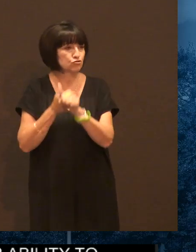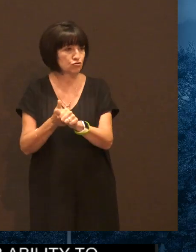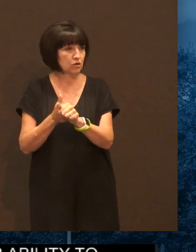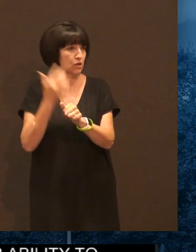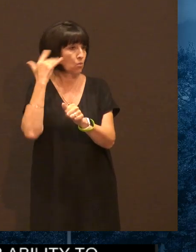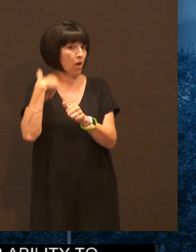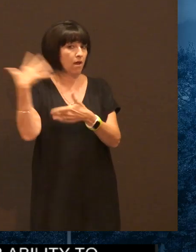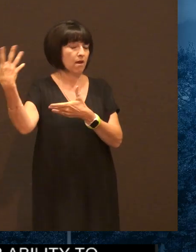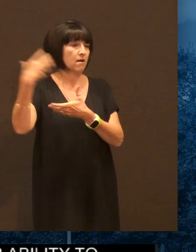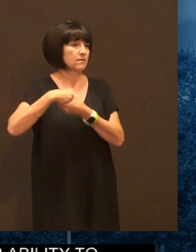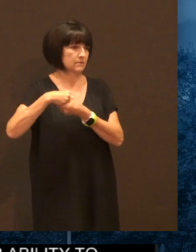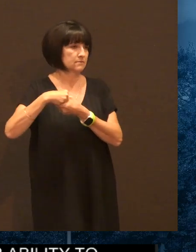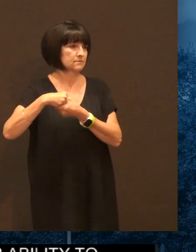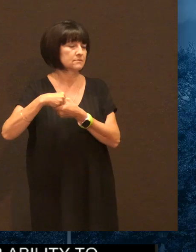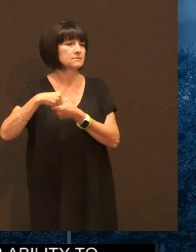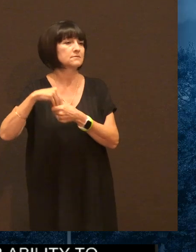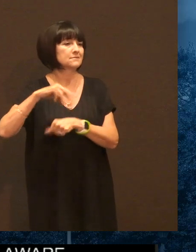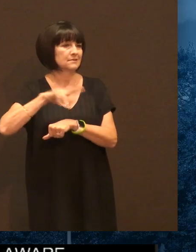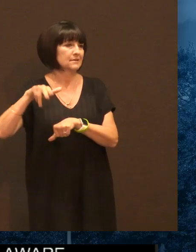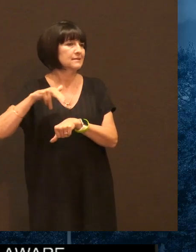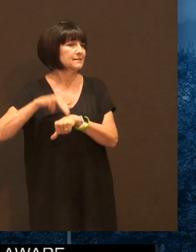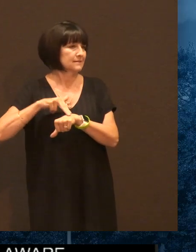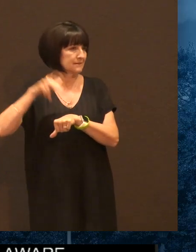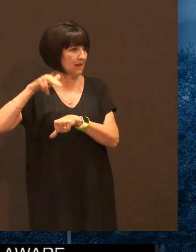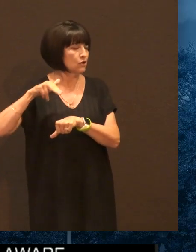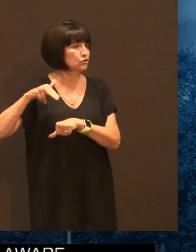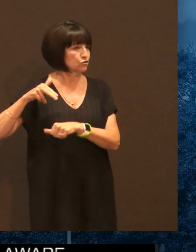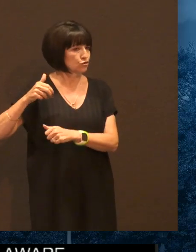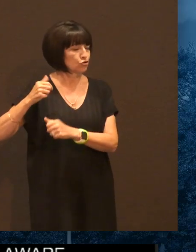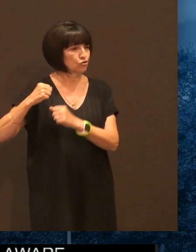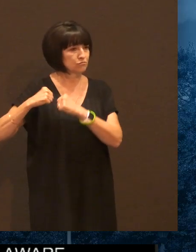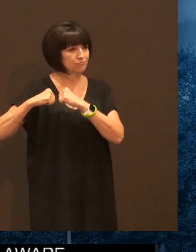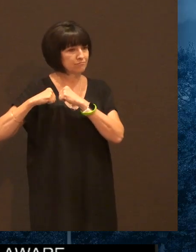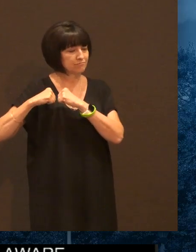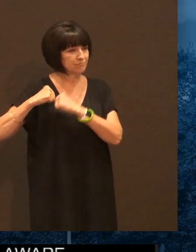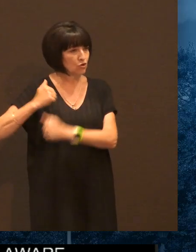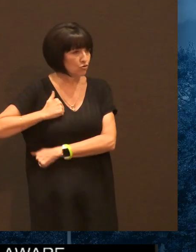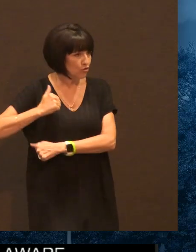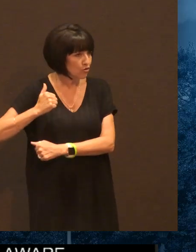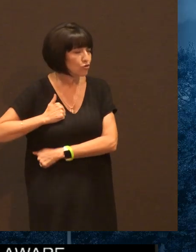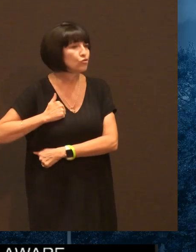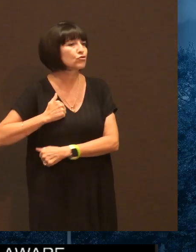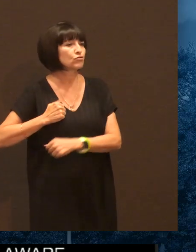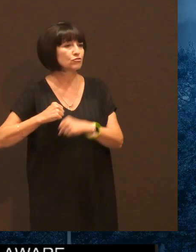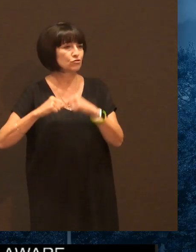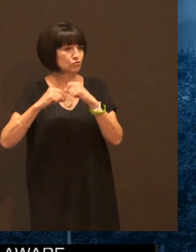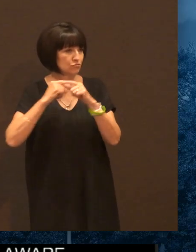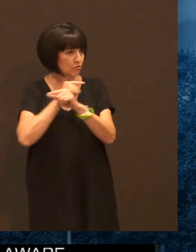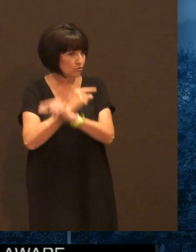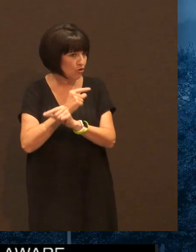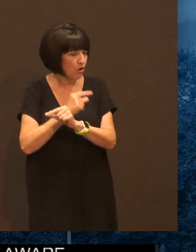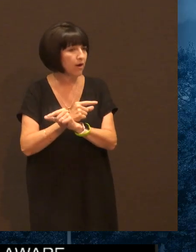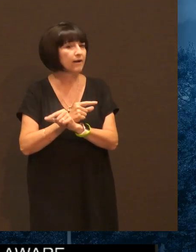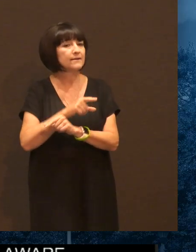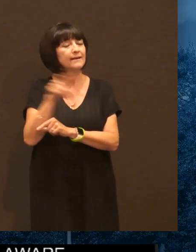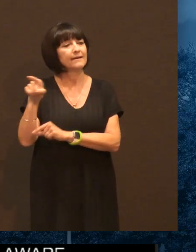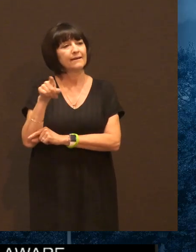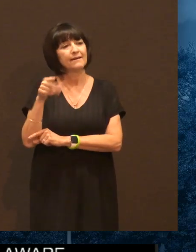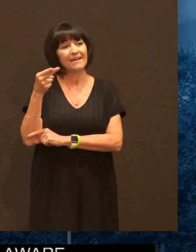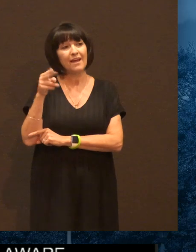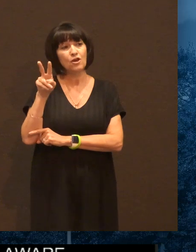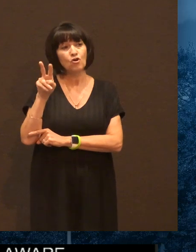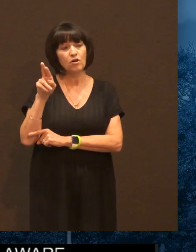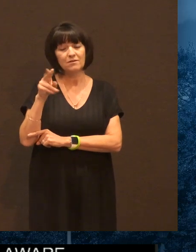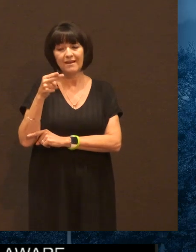Guard and now with our partners at NORC and Innovational. I'm